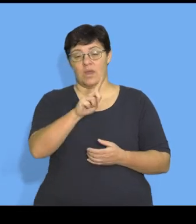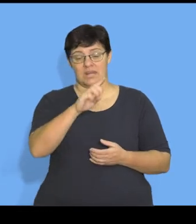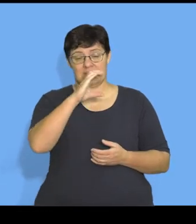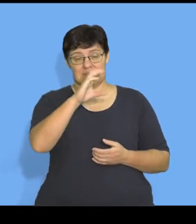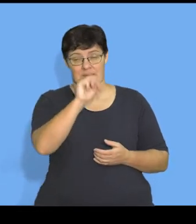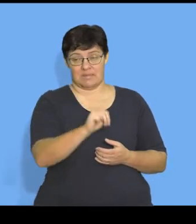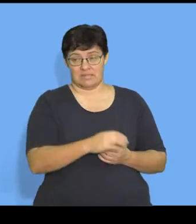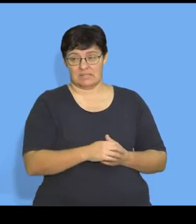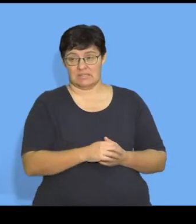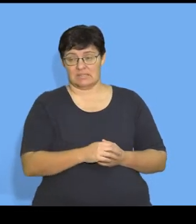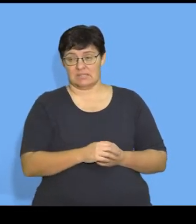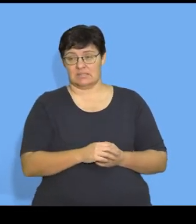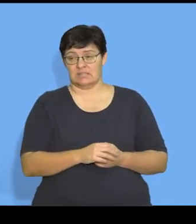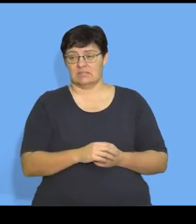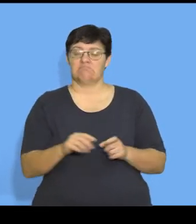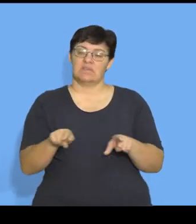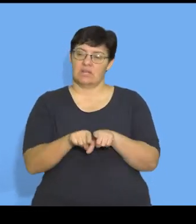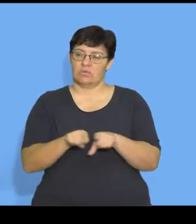centimeter is 10